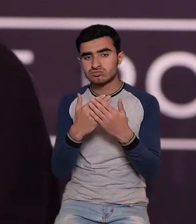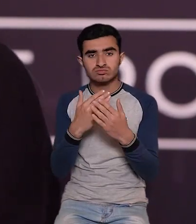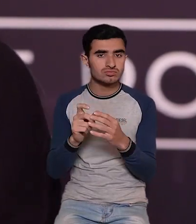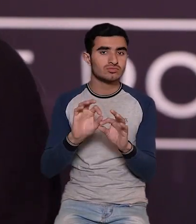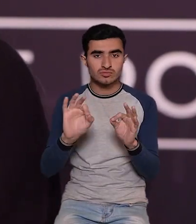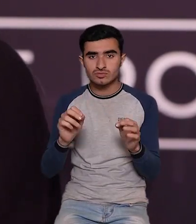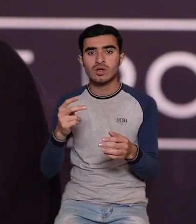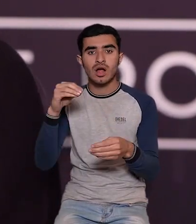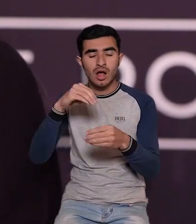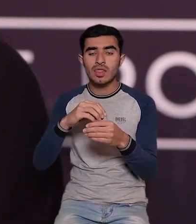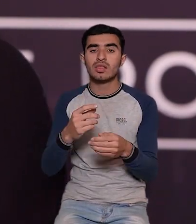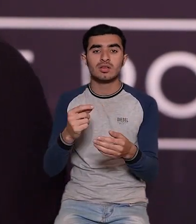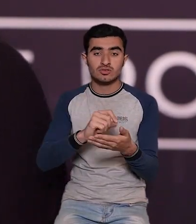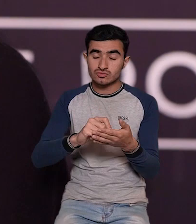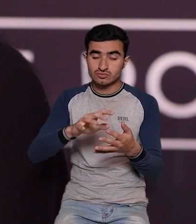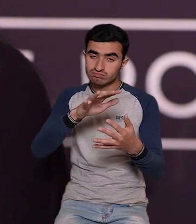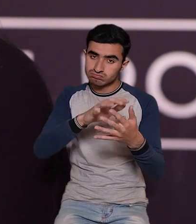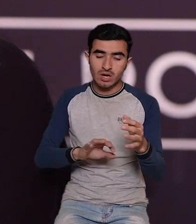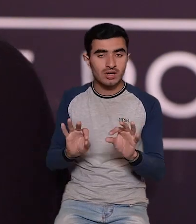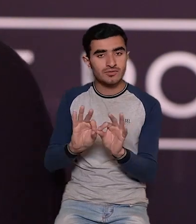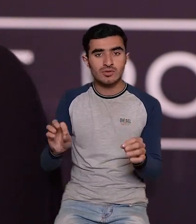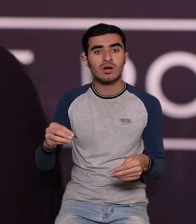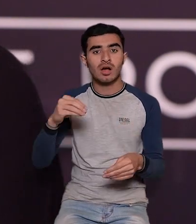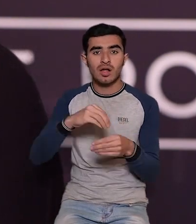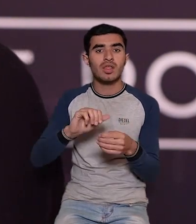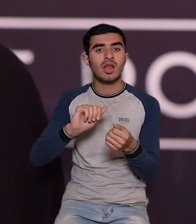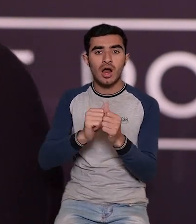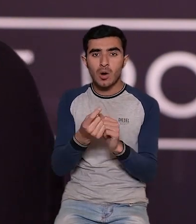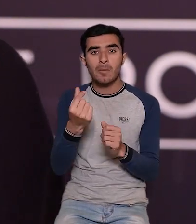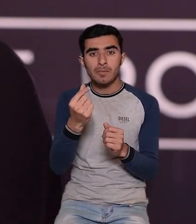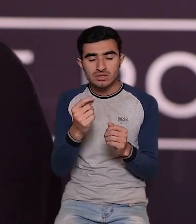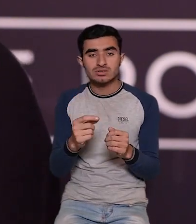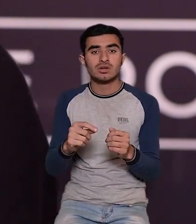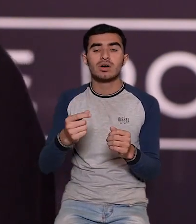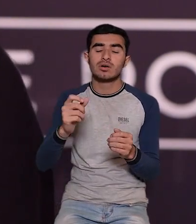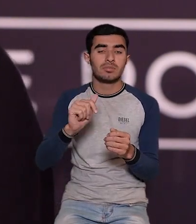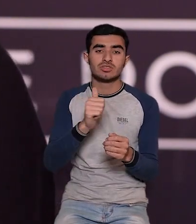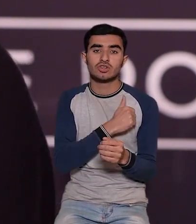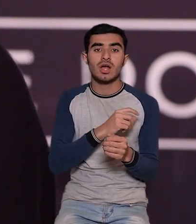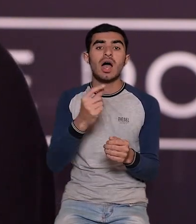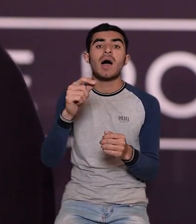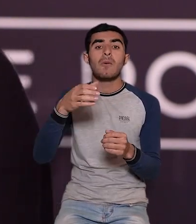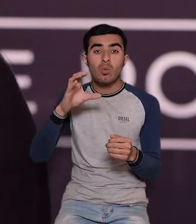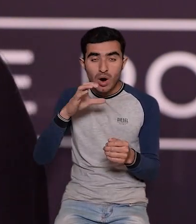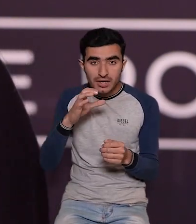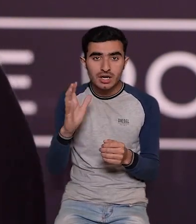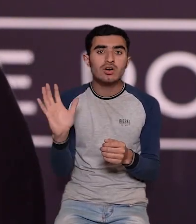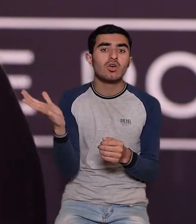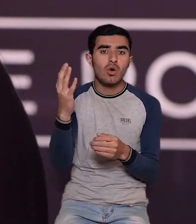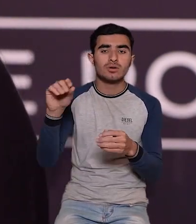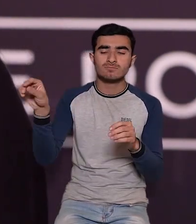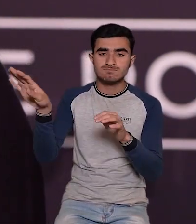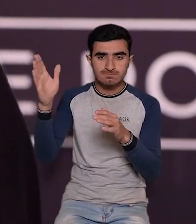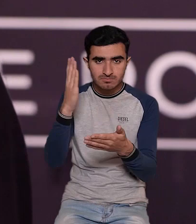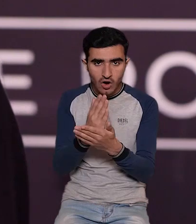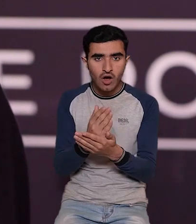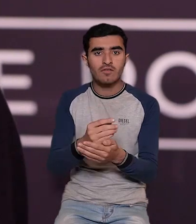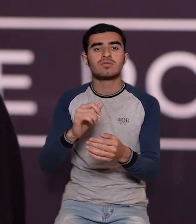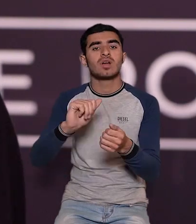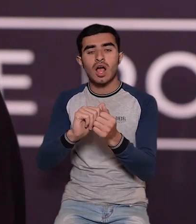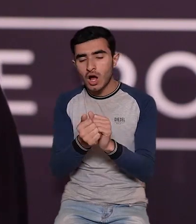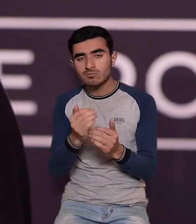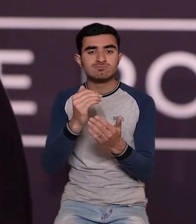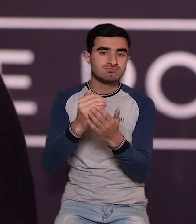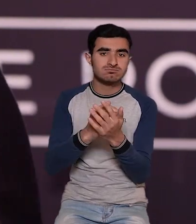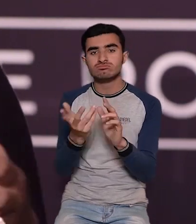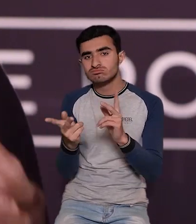and other areas associated with it. And it seems so normal, so natural. So